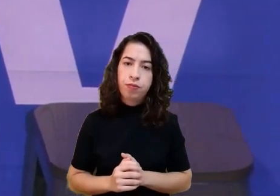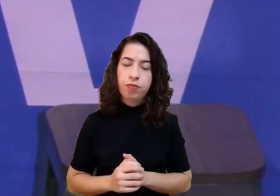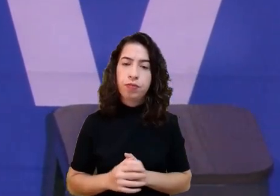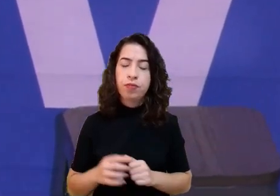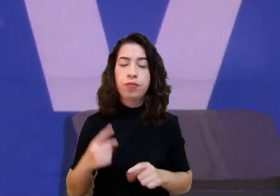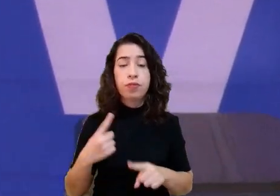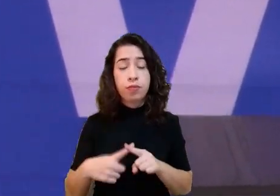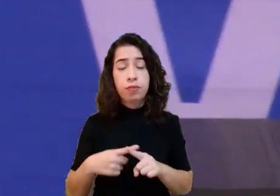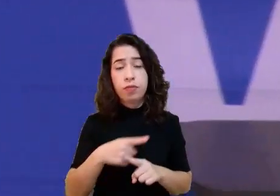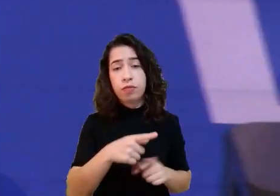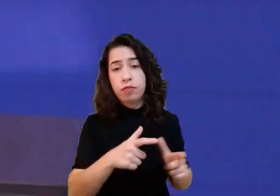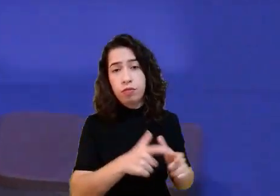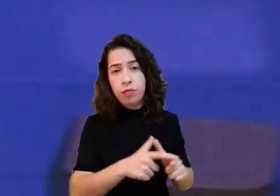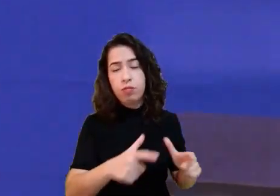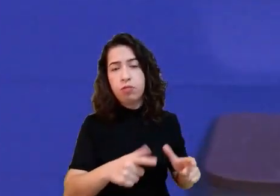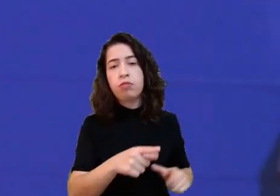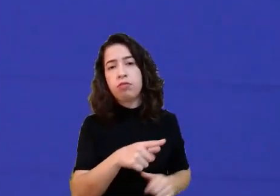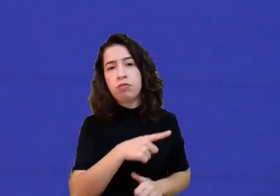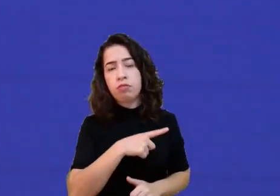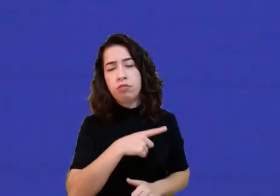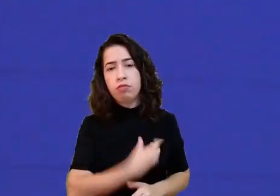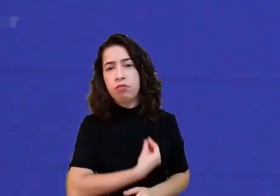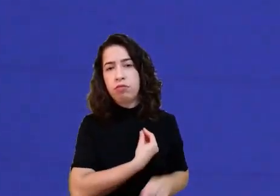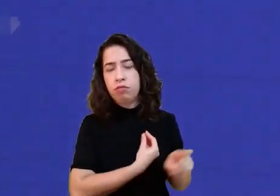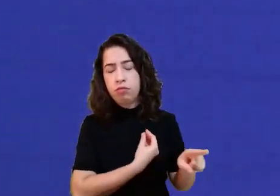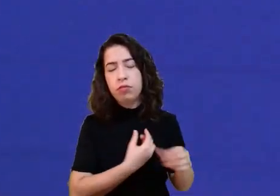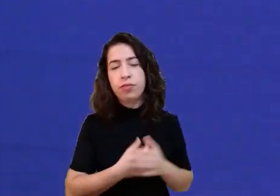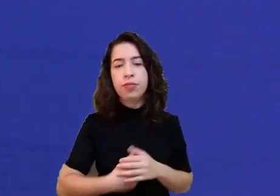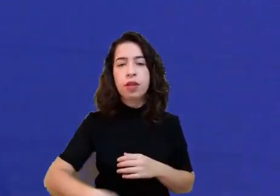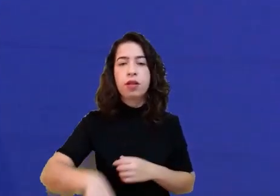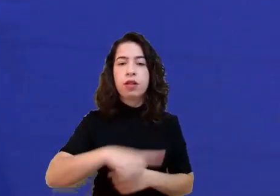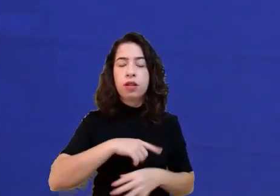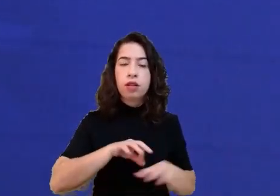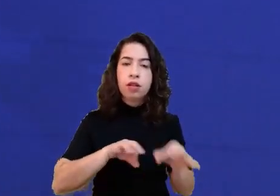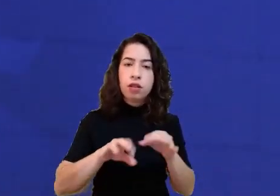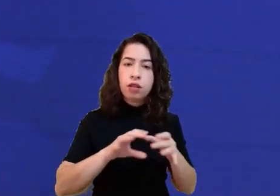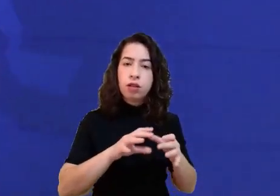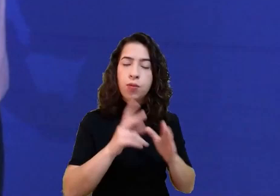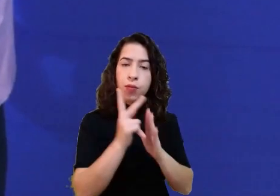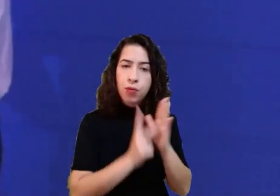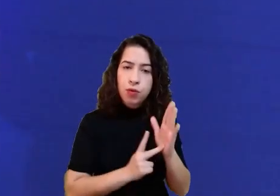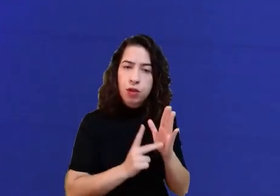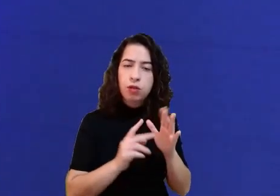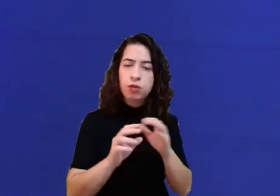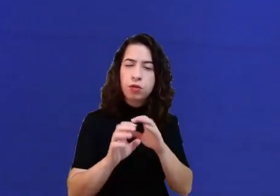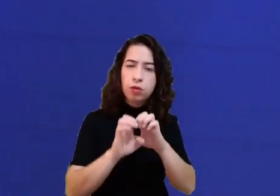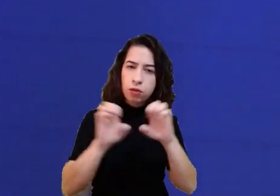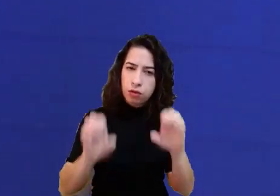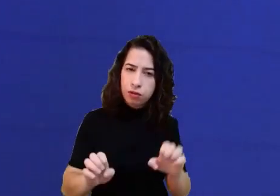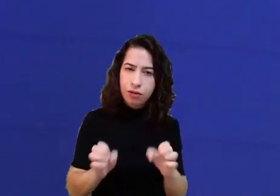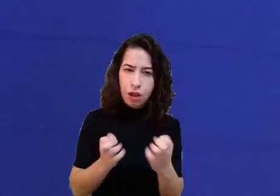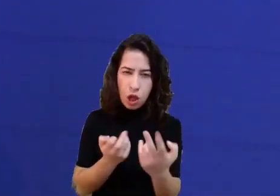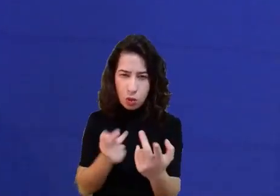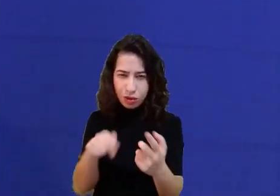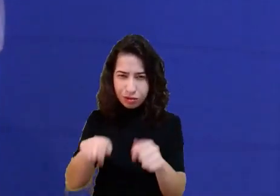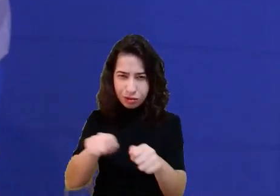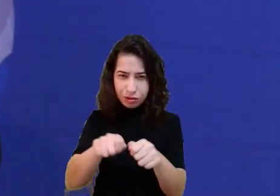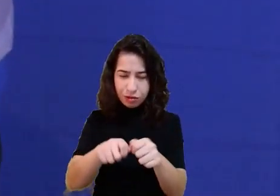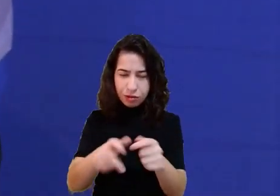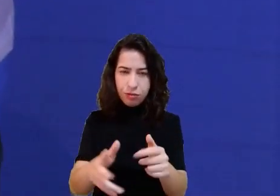their space. And in this context, we started to have structuring projects like this